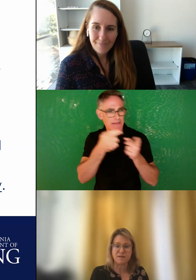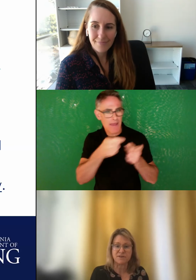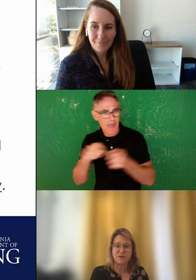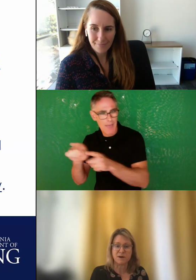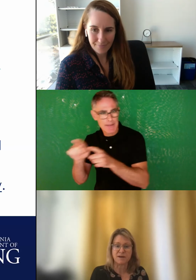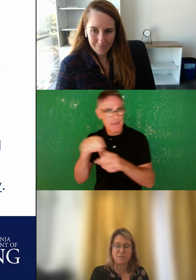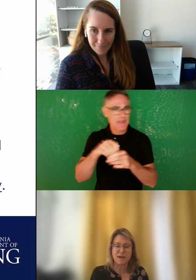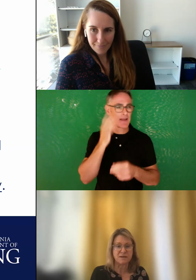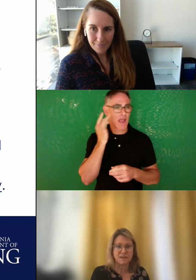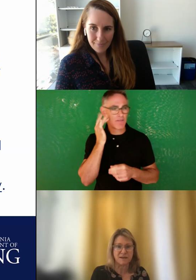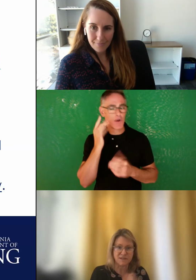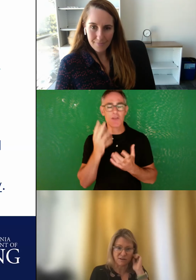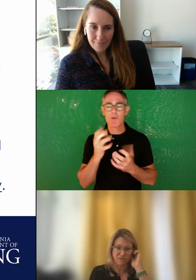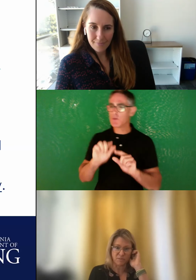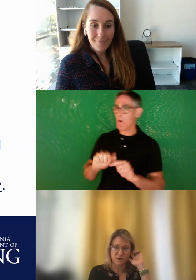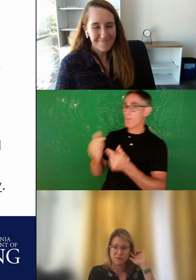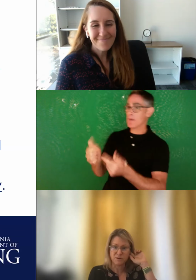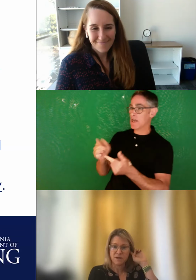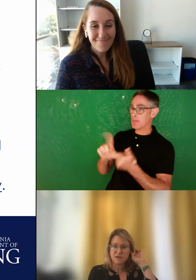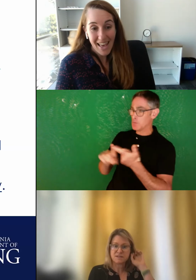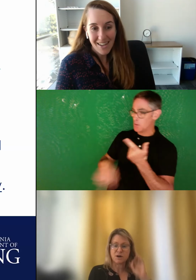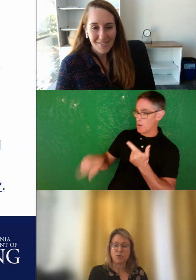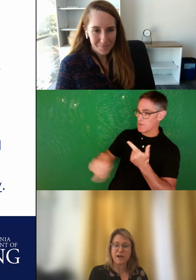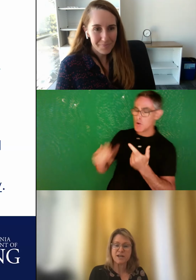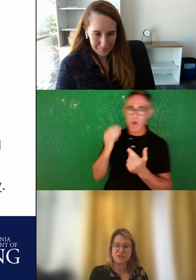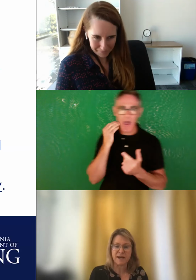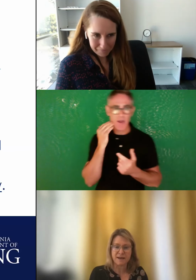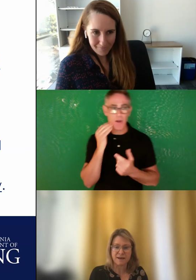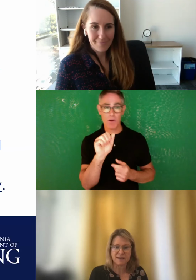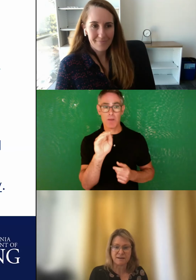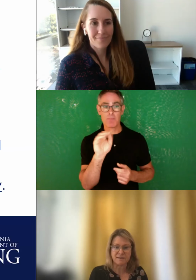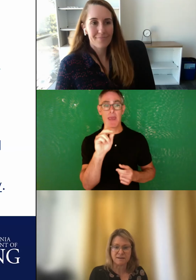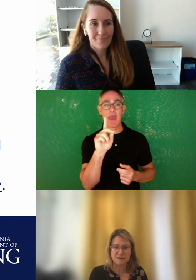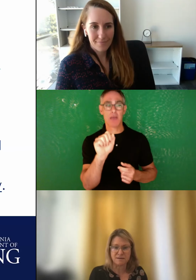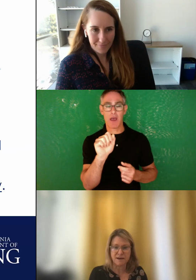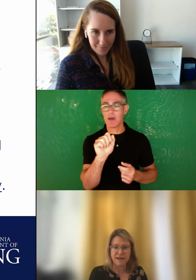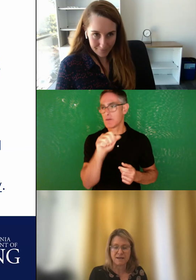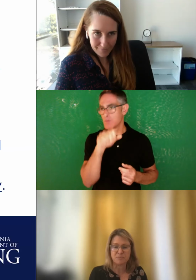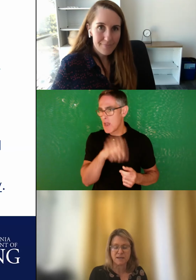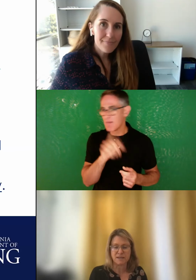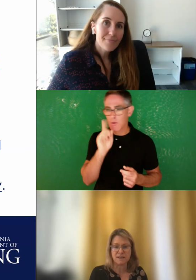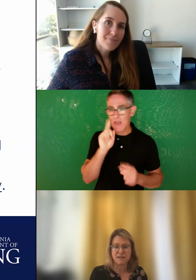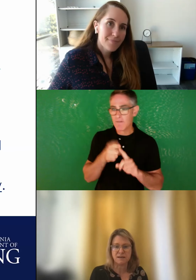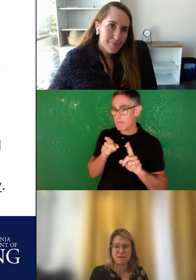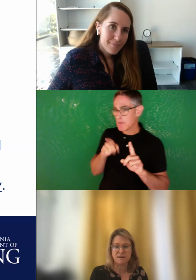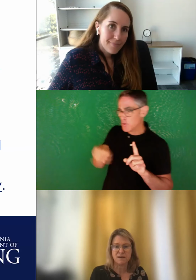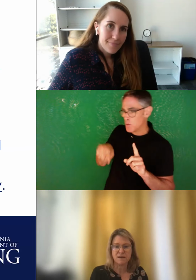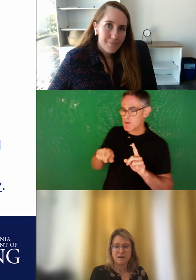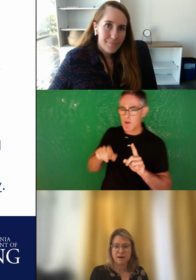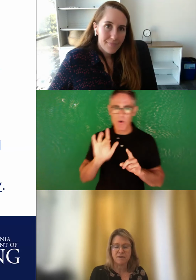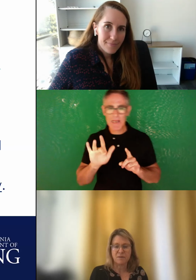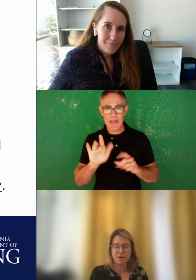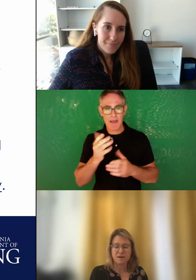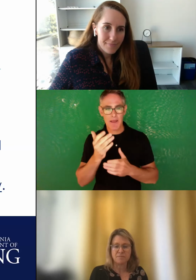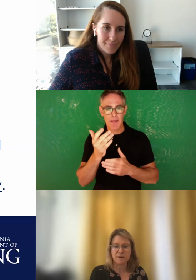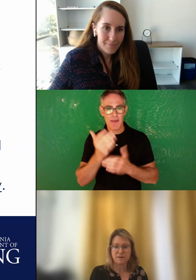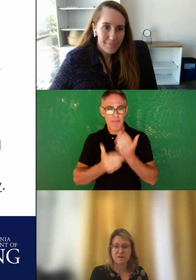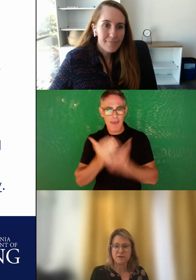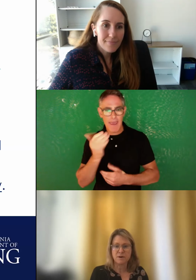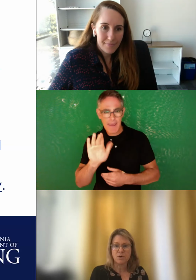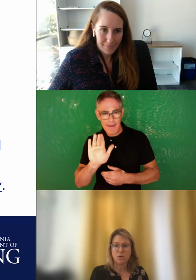to all of you. I know Amanda would love to hear from you. So raise your hand, click the little hand button on the